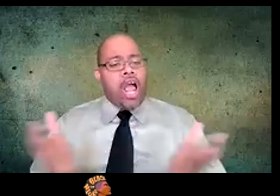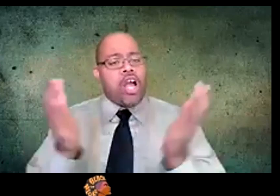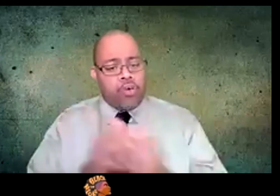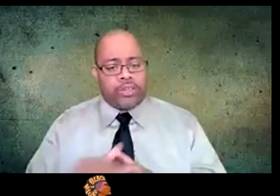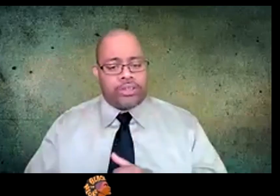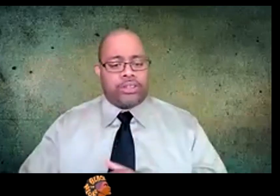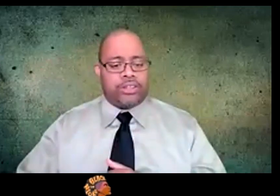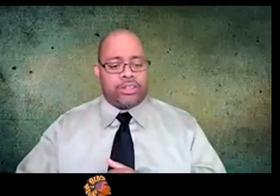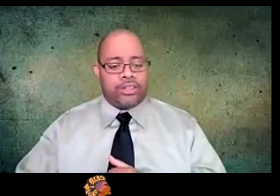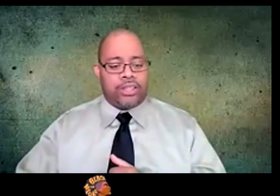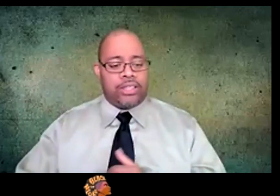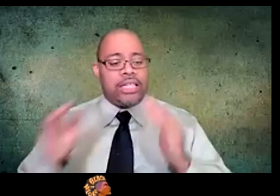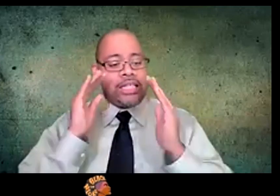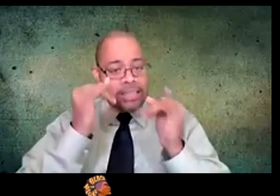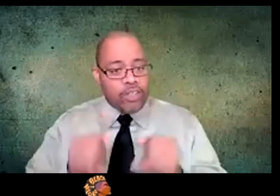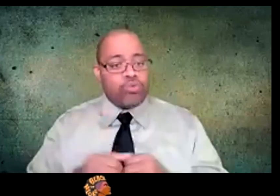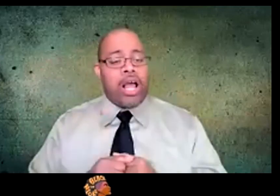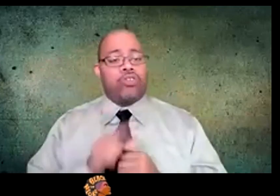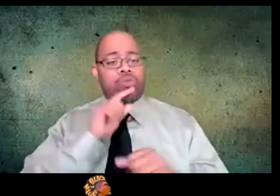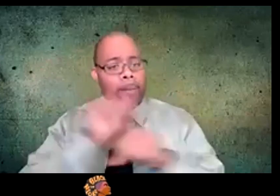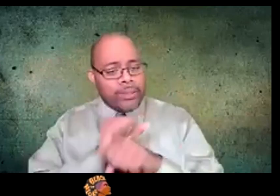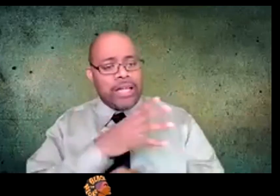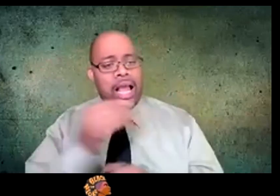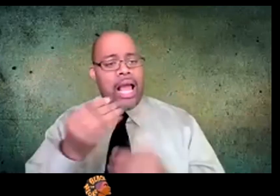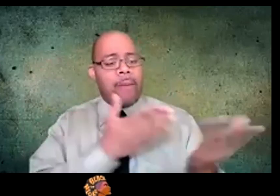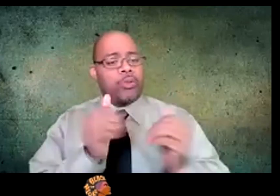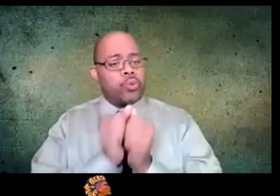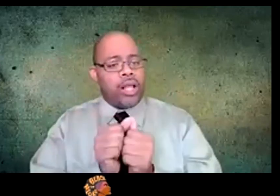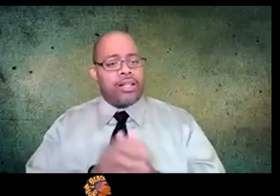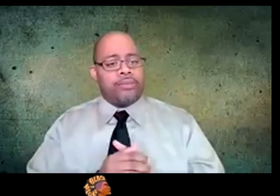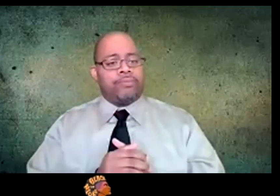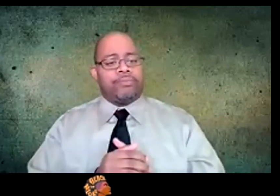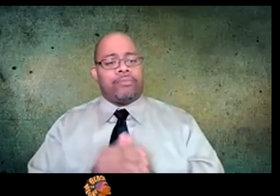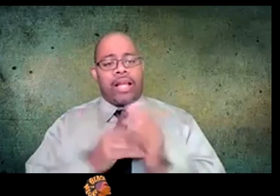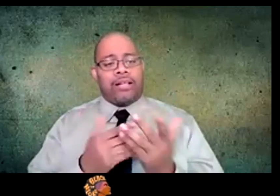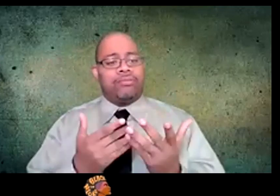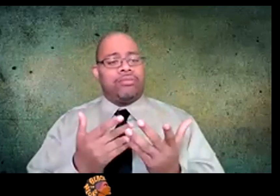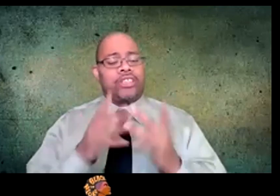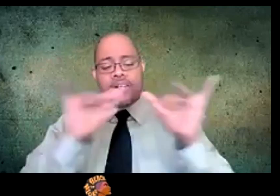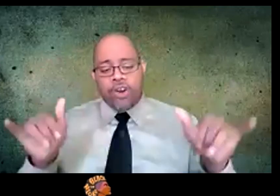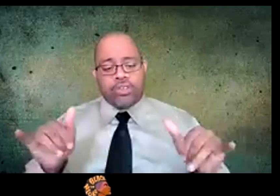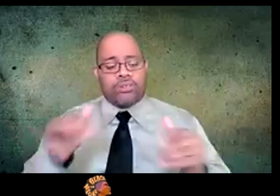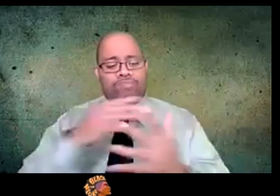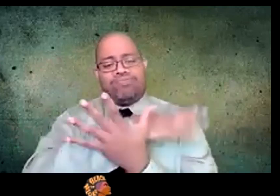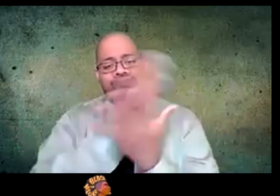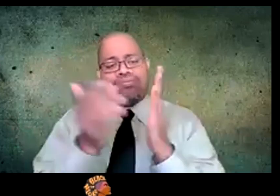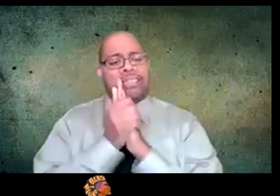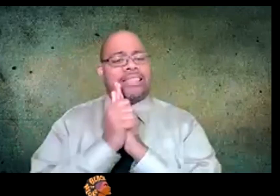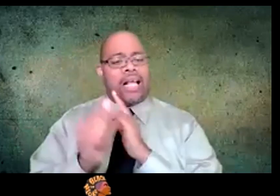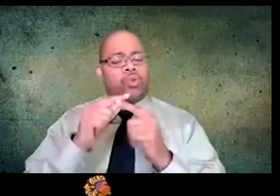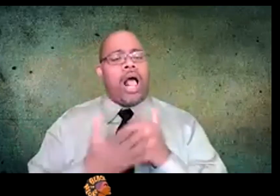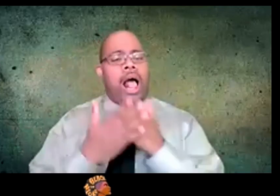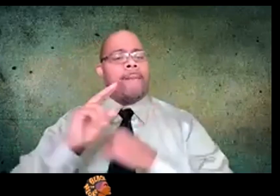individuality, authenticity, and bring together, again, a diverse array of talents to help